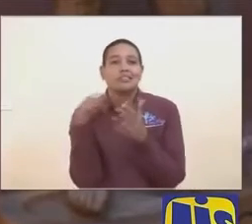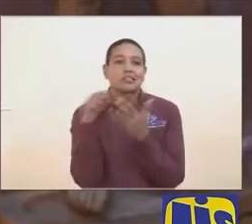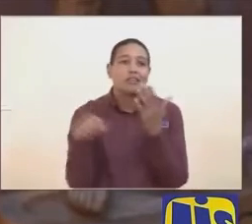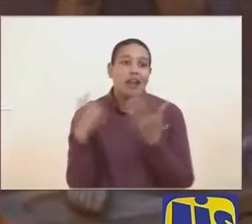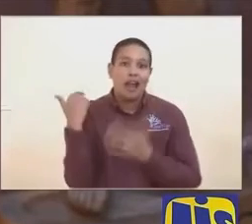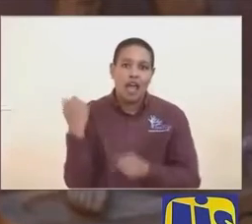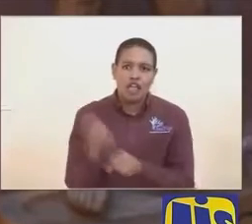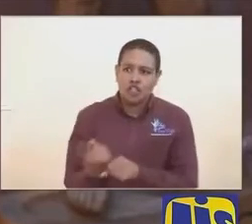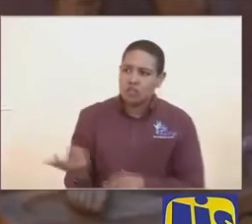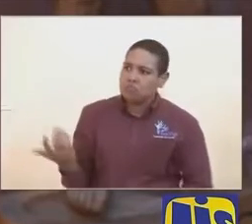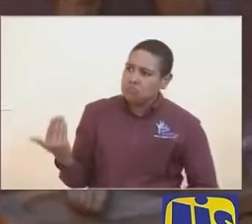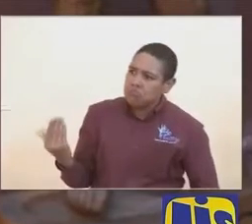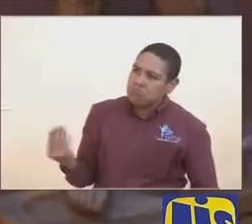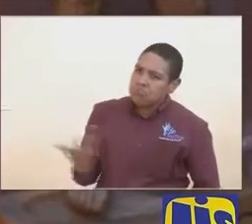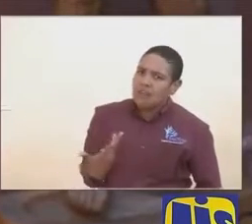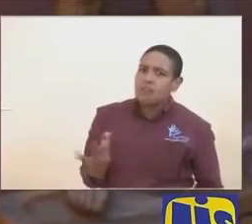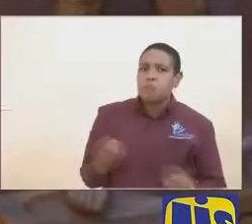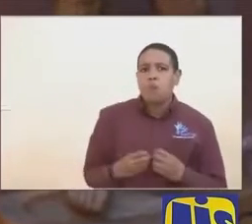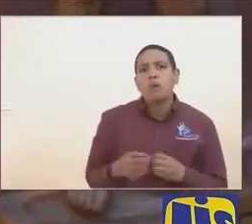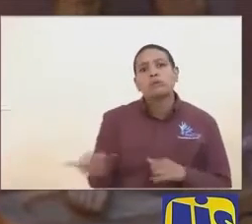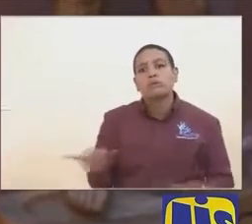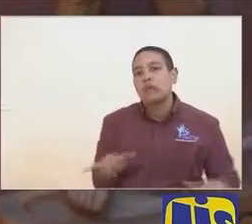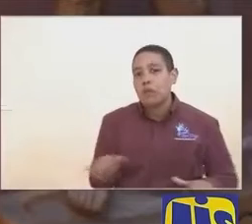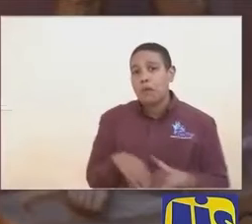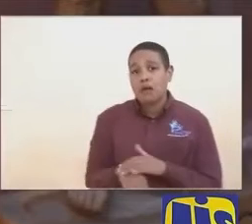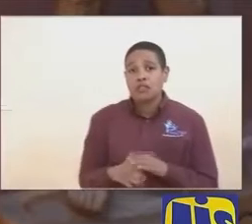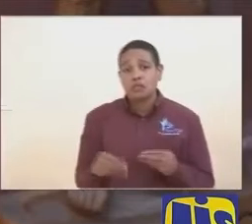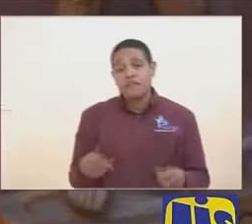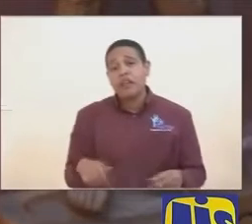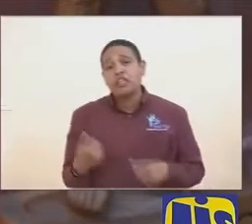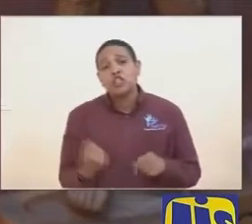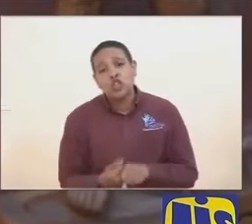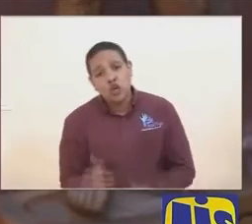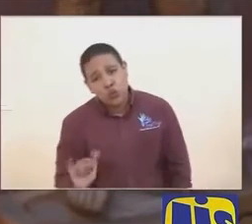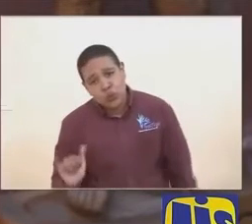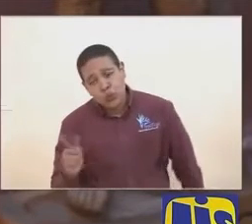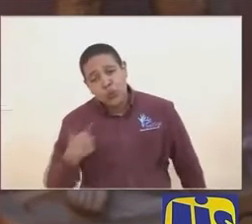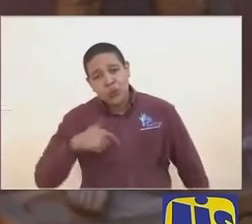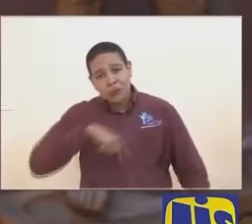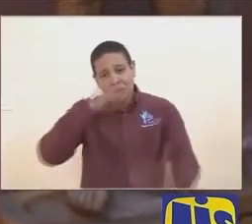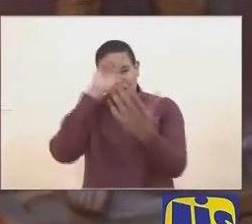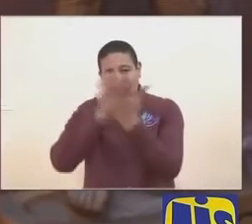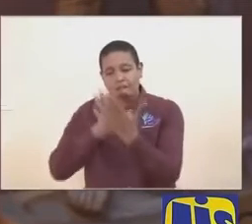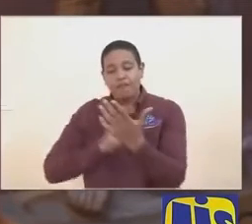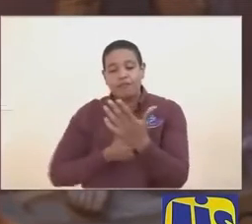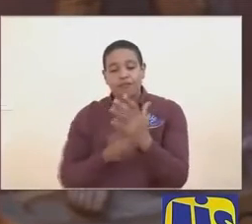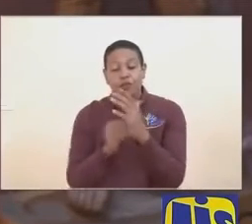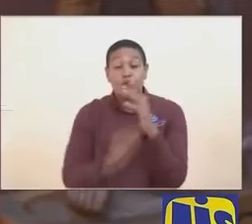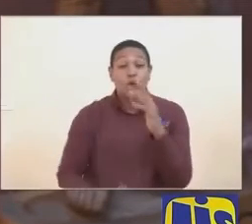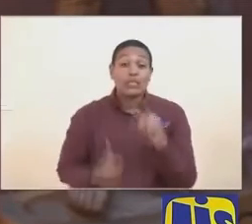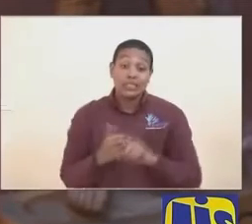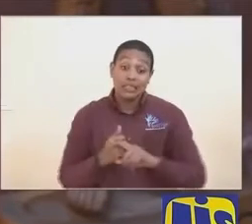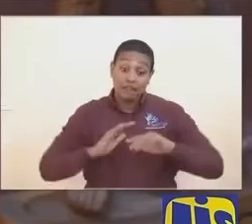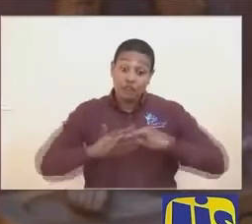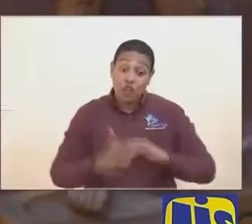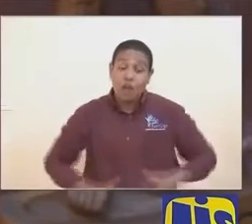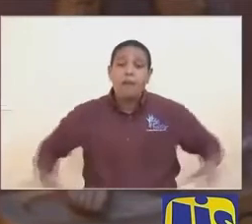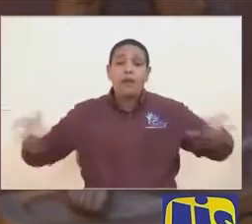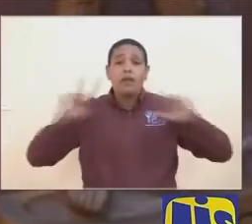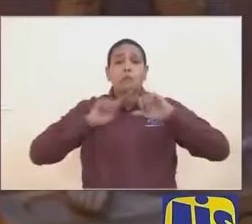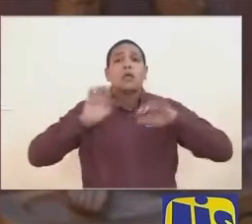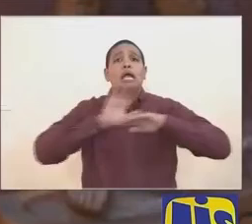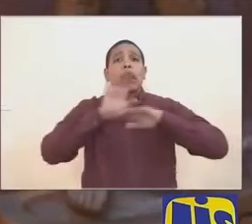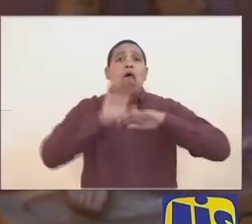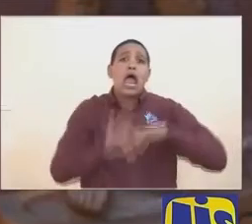year, we're asking for those as well. We believe that our students in Jamaica and across the